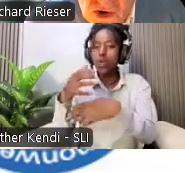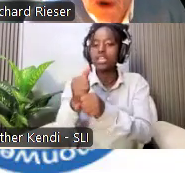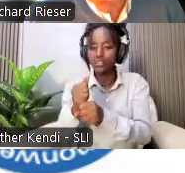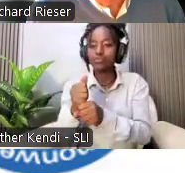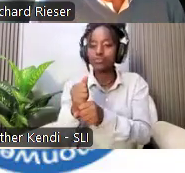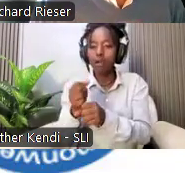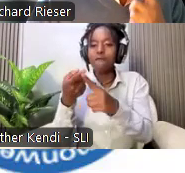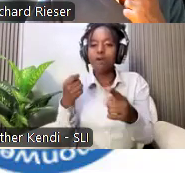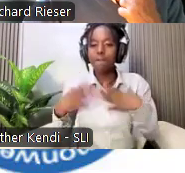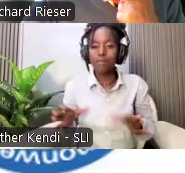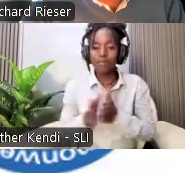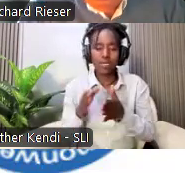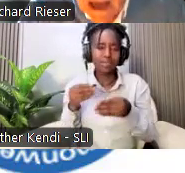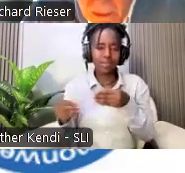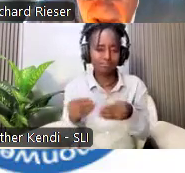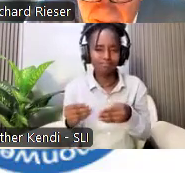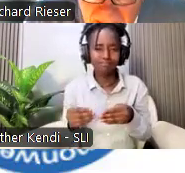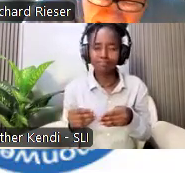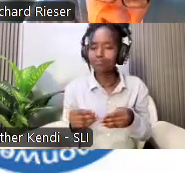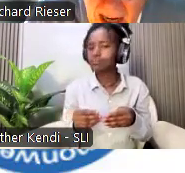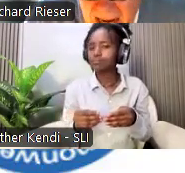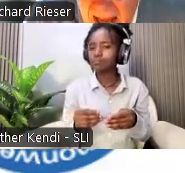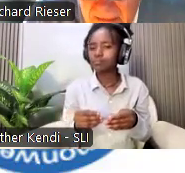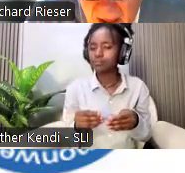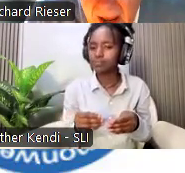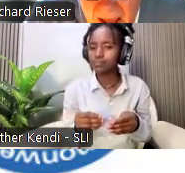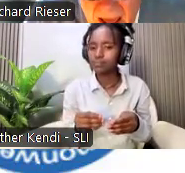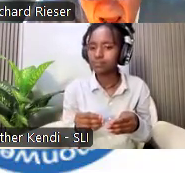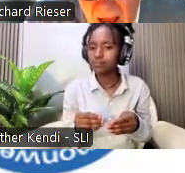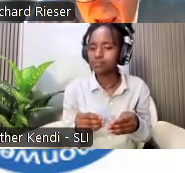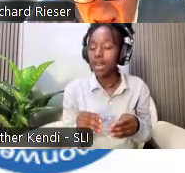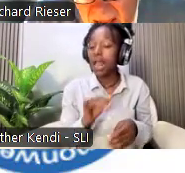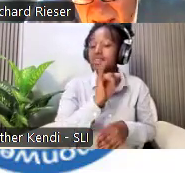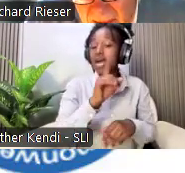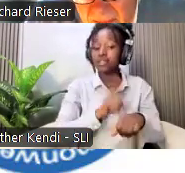was a strong lobby for person first language, particularly led by